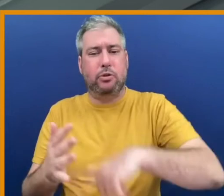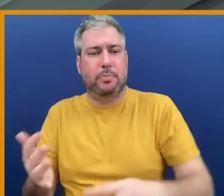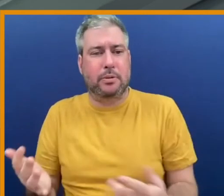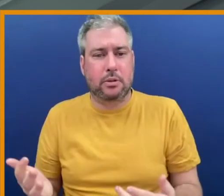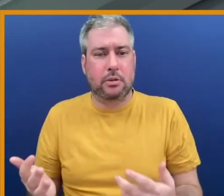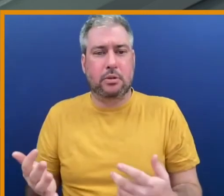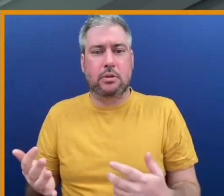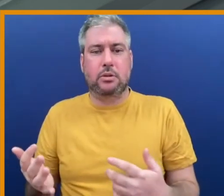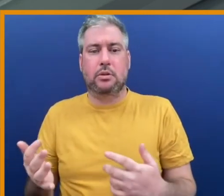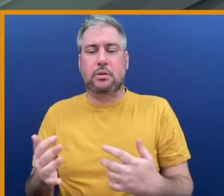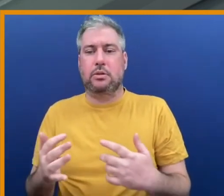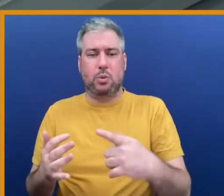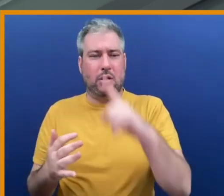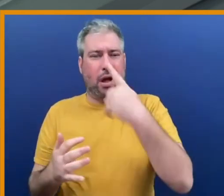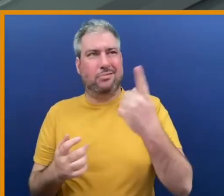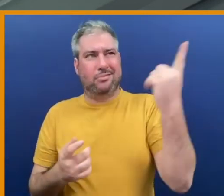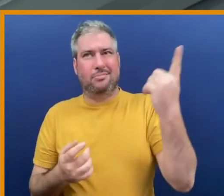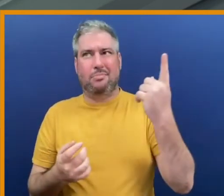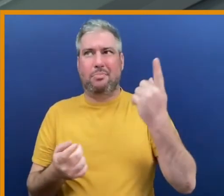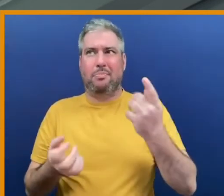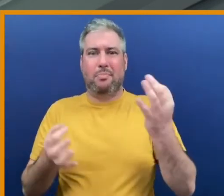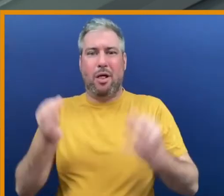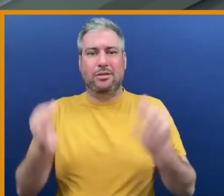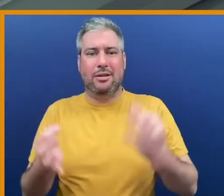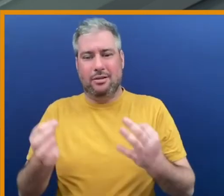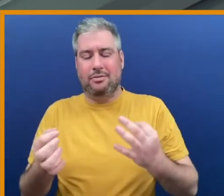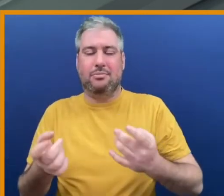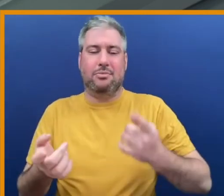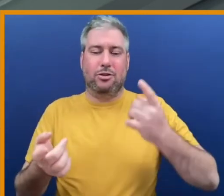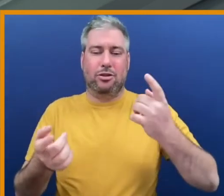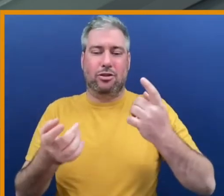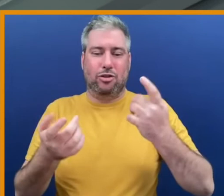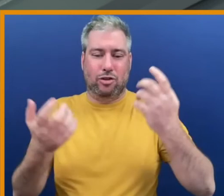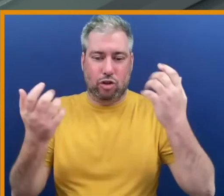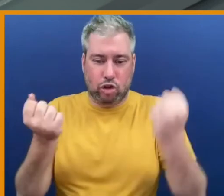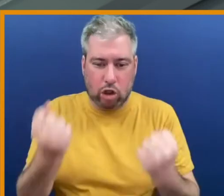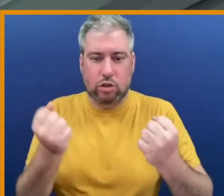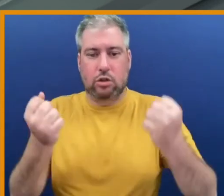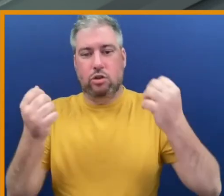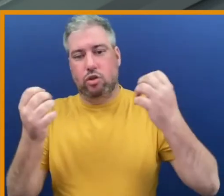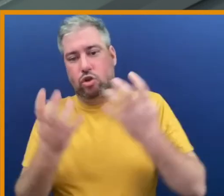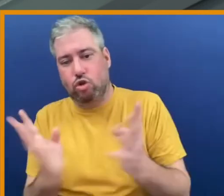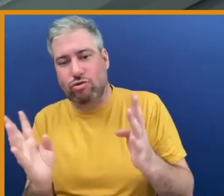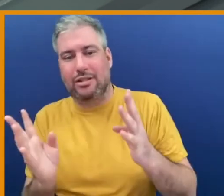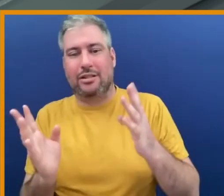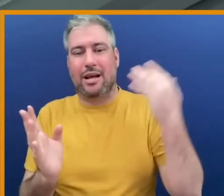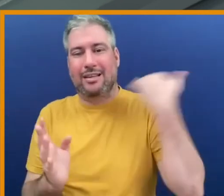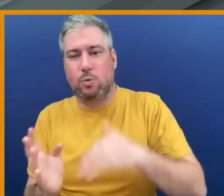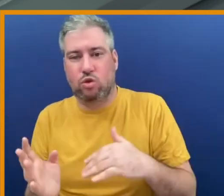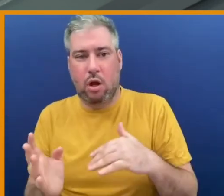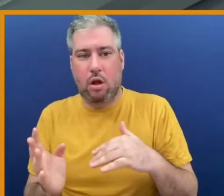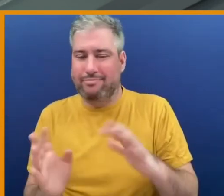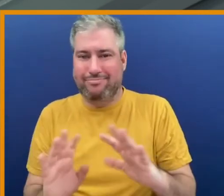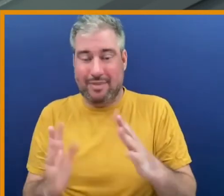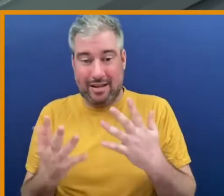fore with COVID, where so many millions of people across the world have sacrificed so much to be